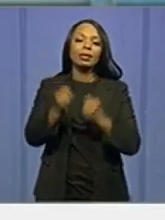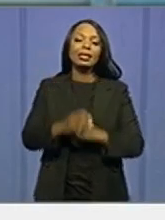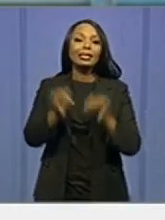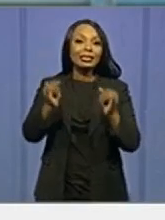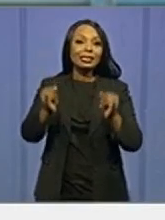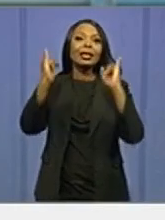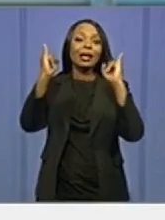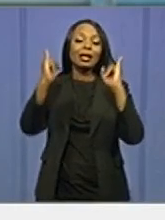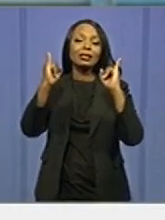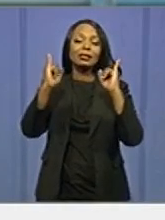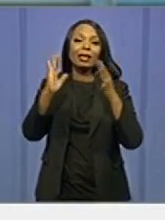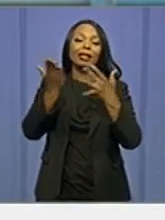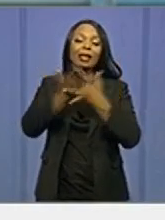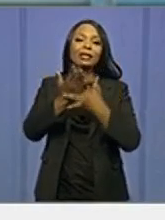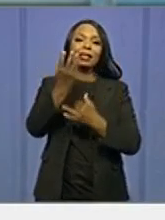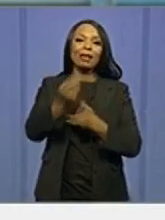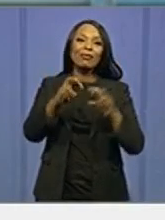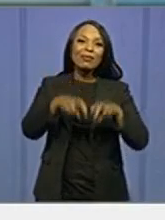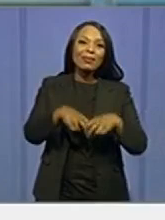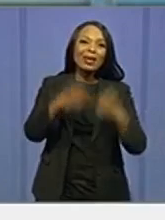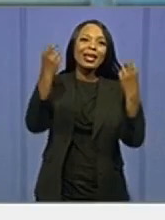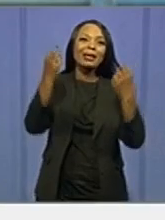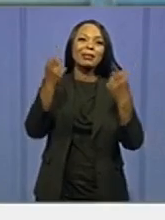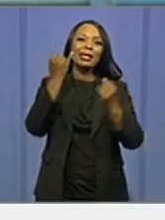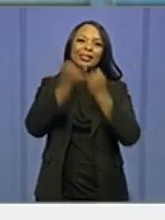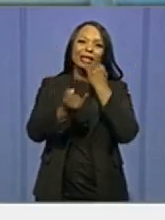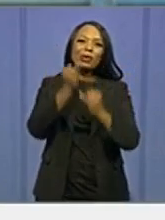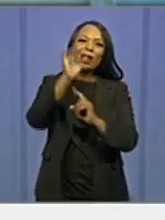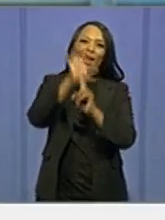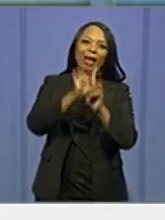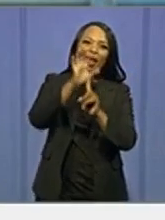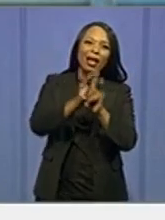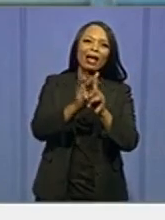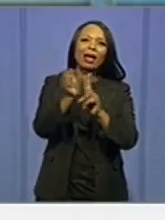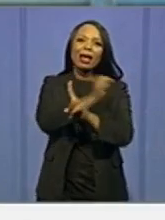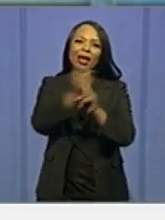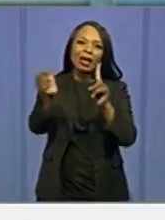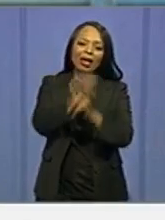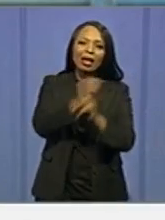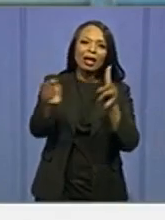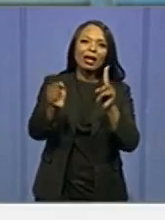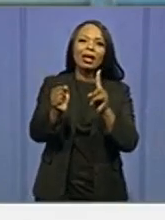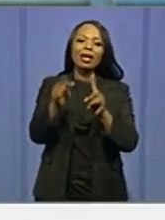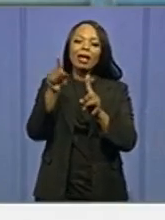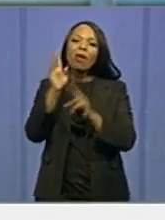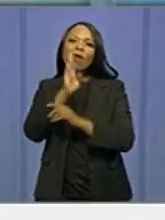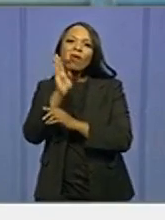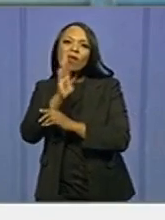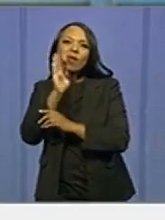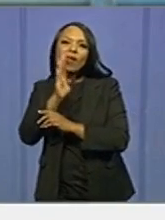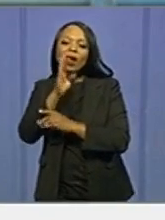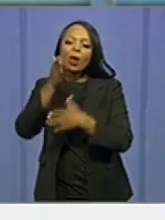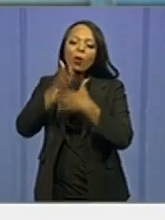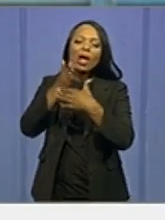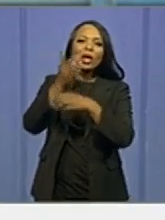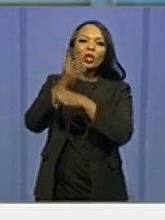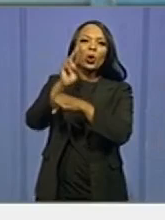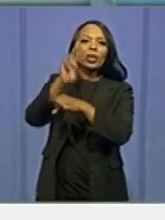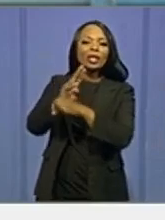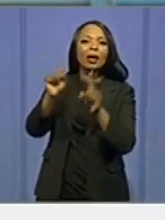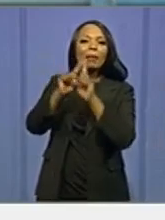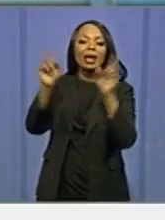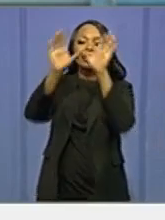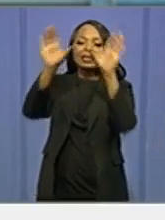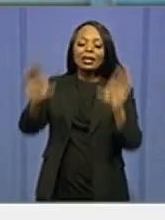serious charges of rape, sexual assault, operating as a medical practitioner without the